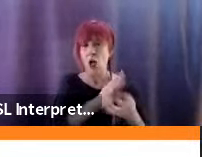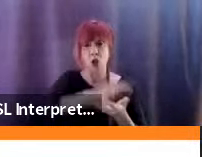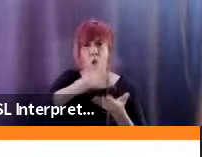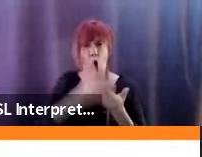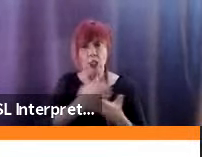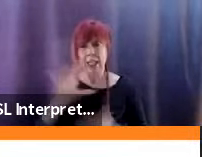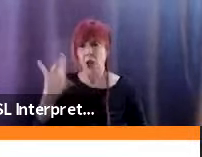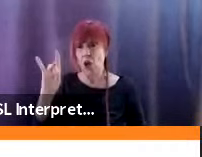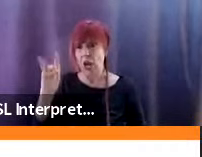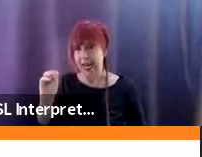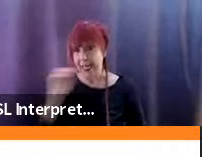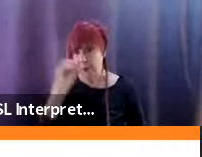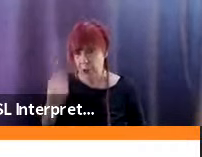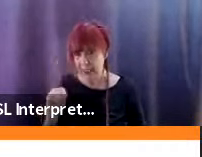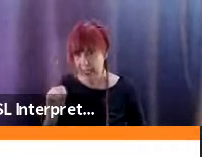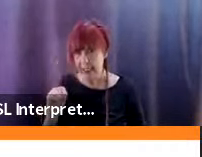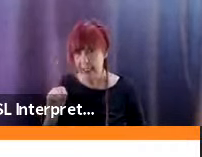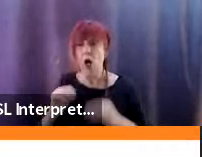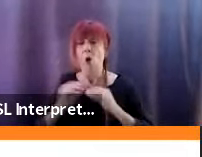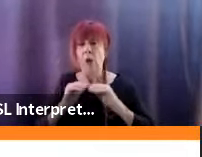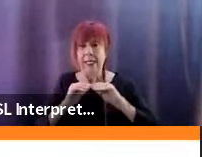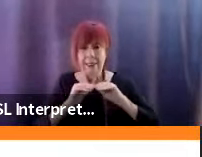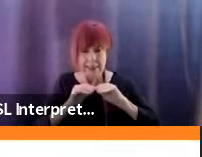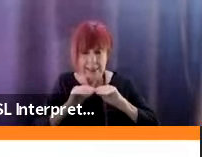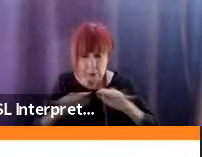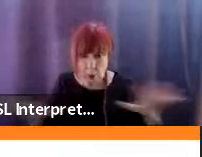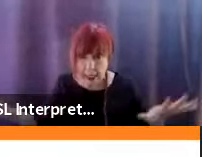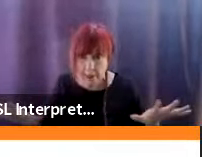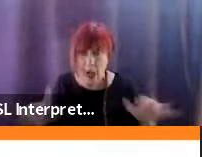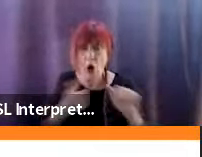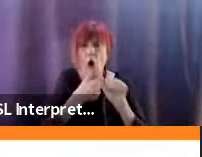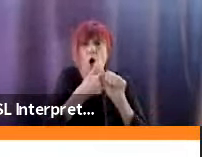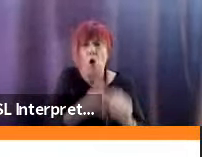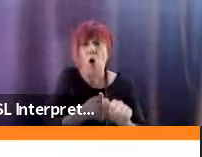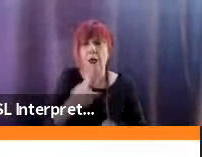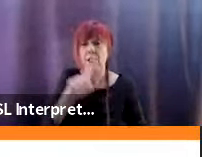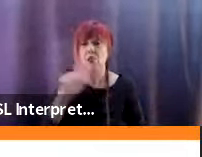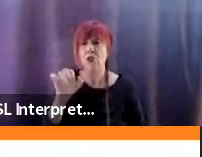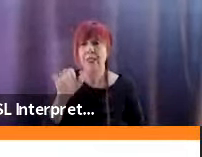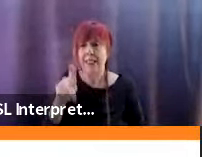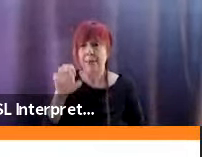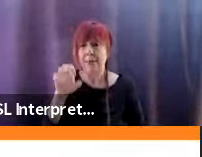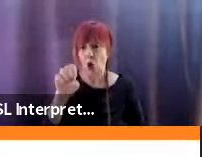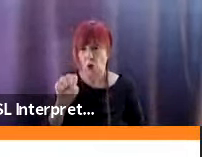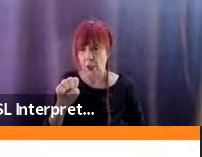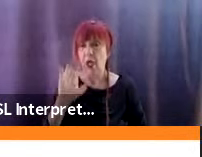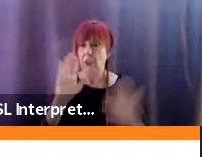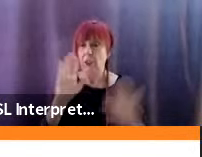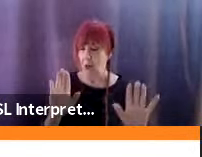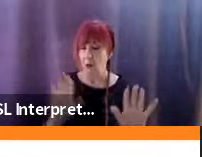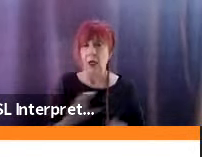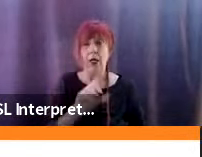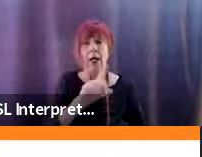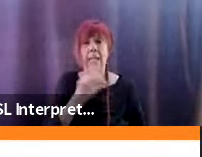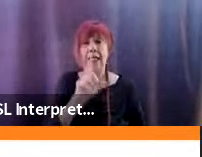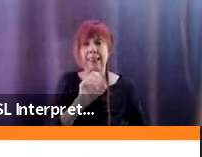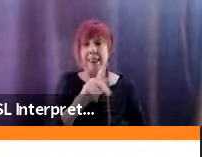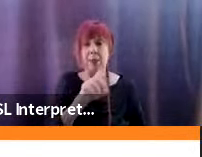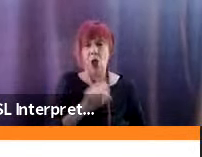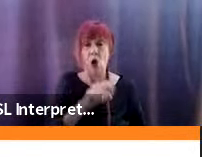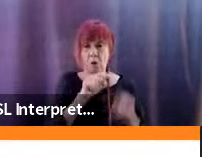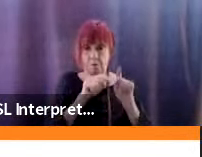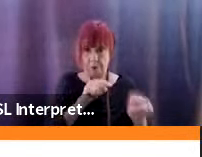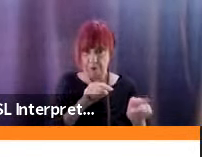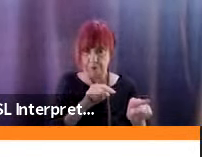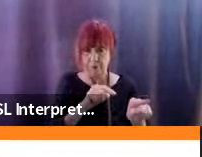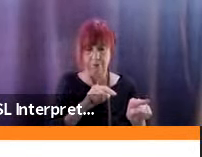we spread those by zip code by eligible. So if zip code X has 1% of the eligible people